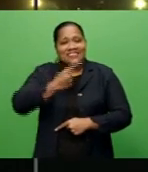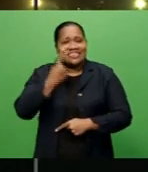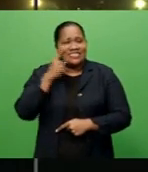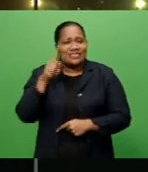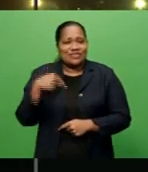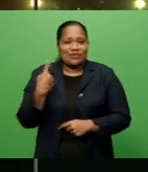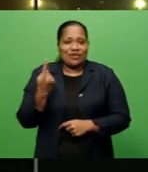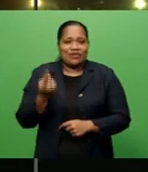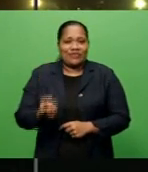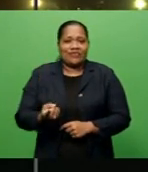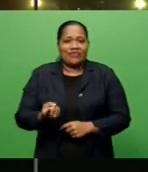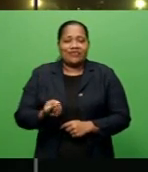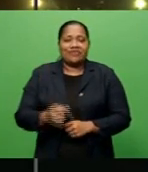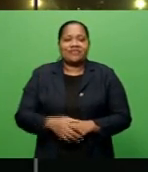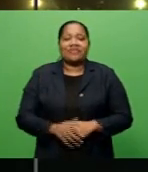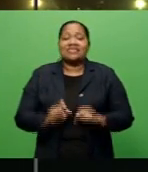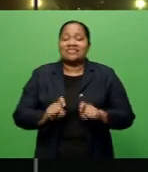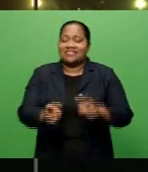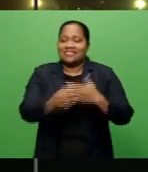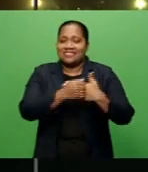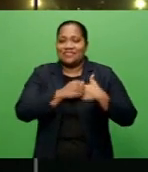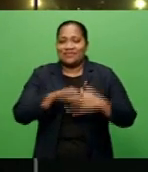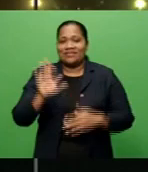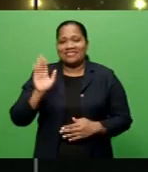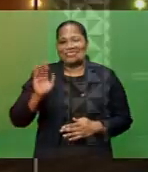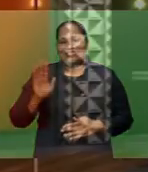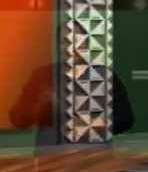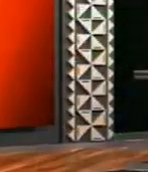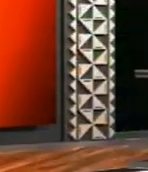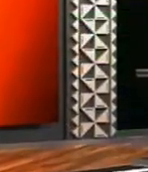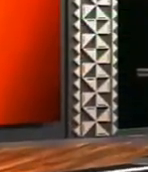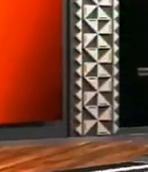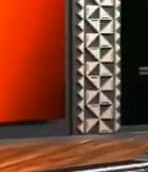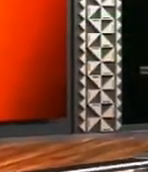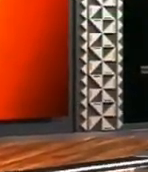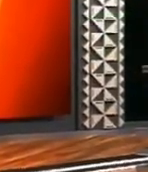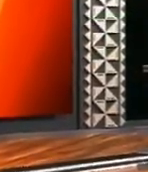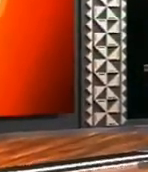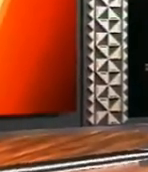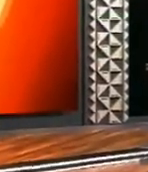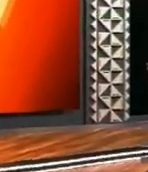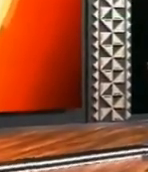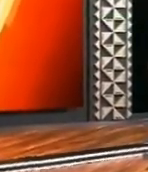you again tomorrow. Until then, stay safe. Modemanda.